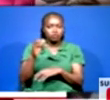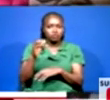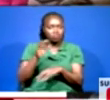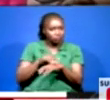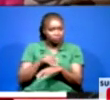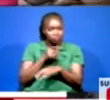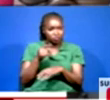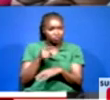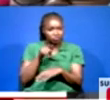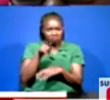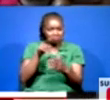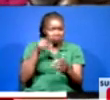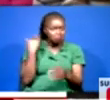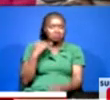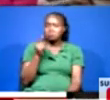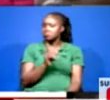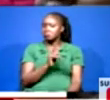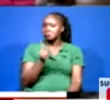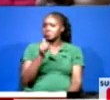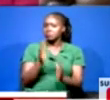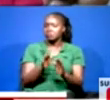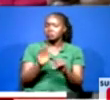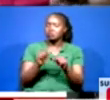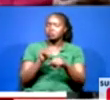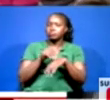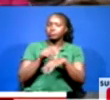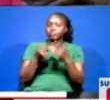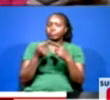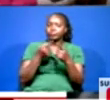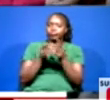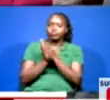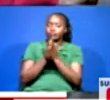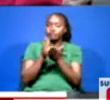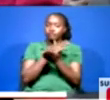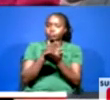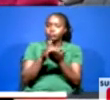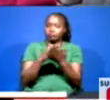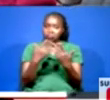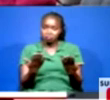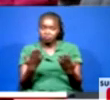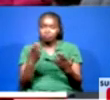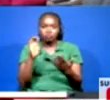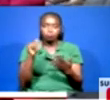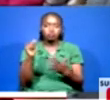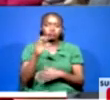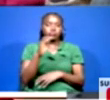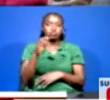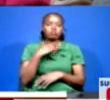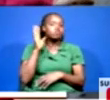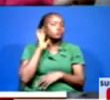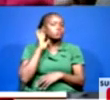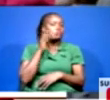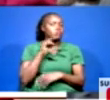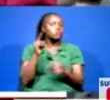criminal. Any of you can be called to give you a version of story of something that EACC wants to hear. And so the first